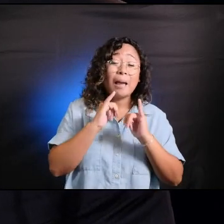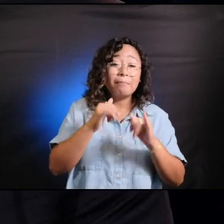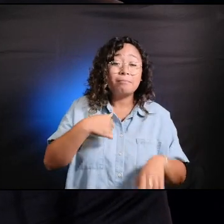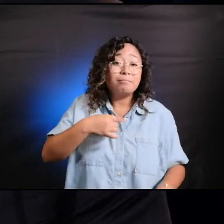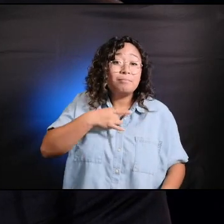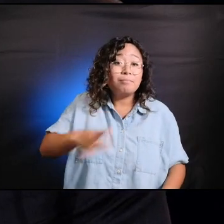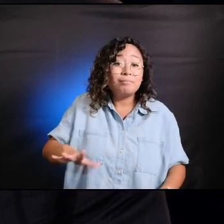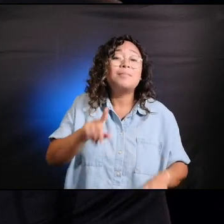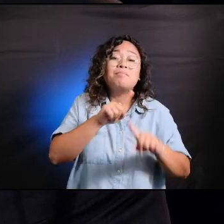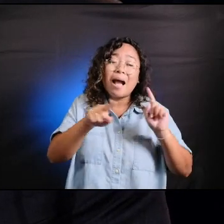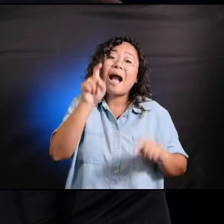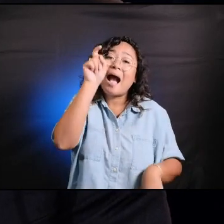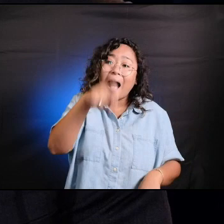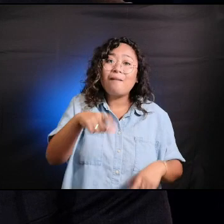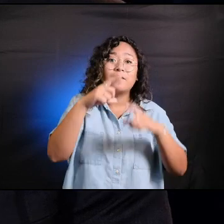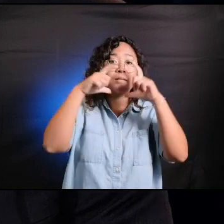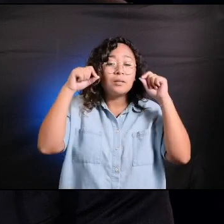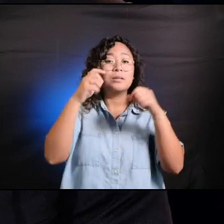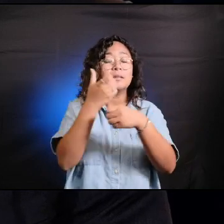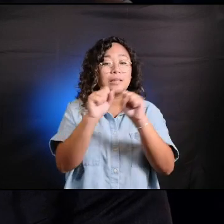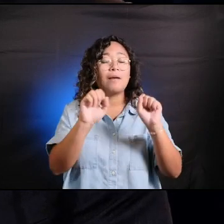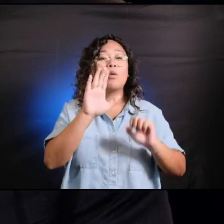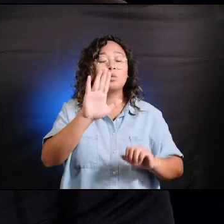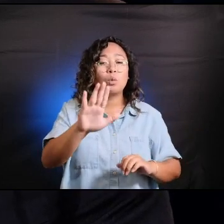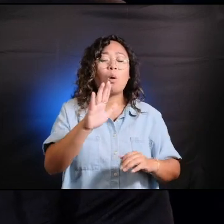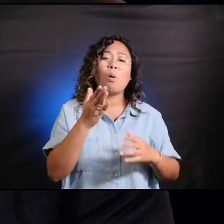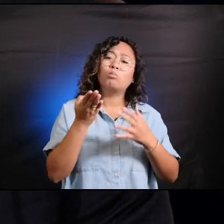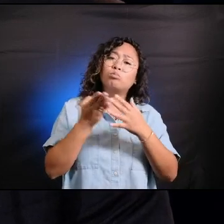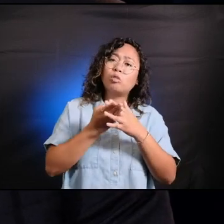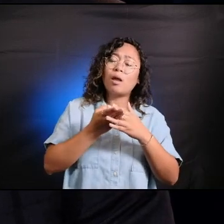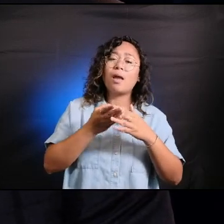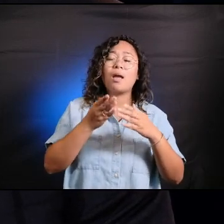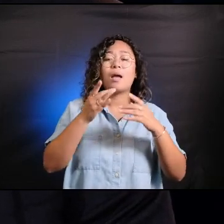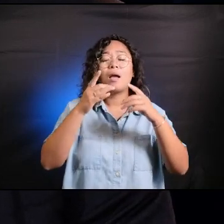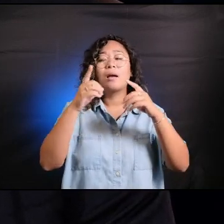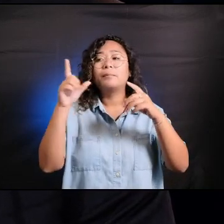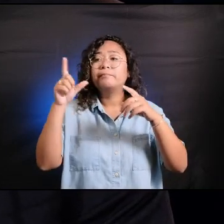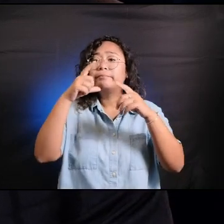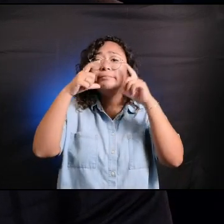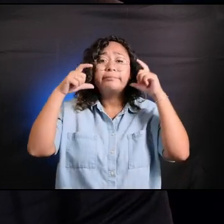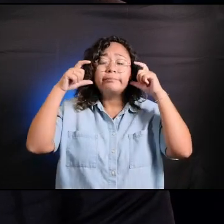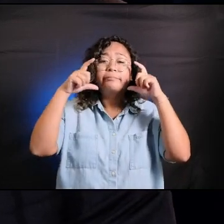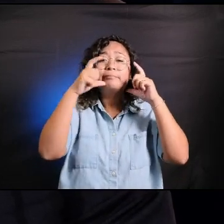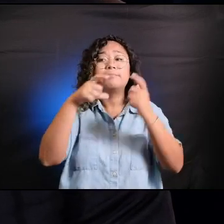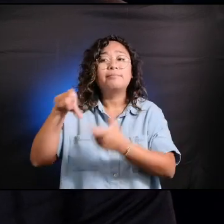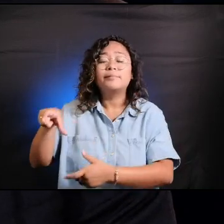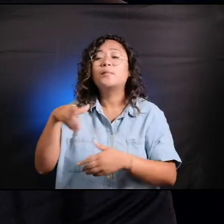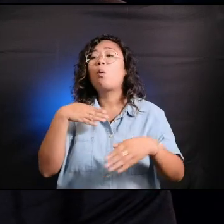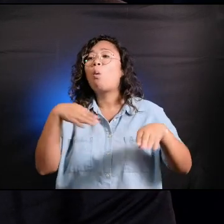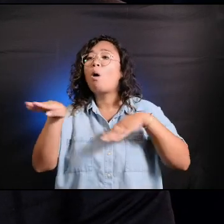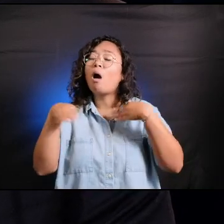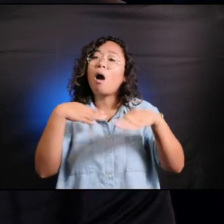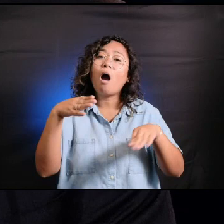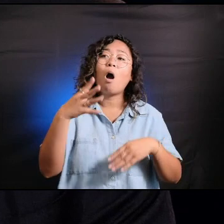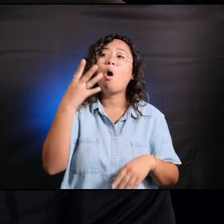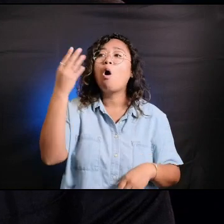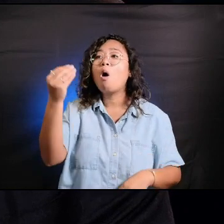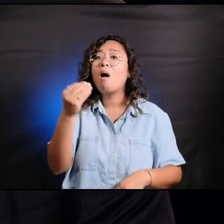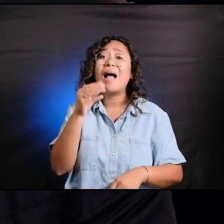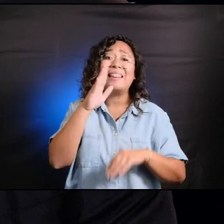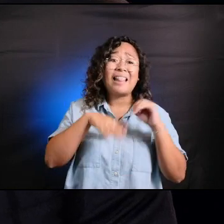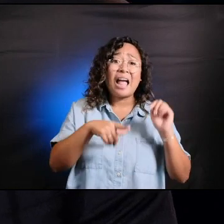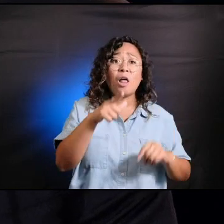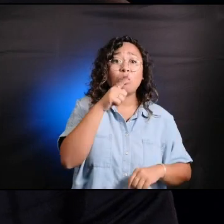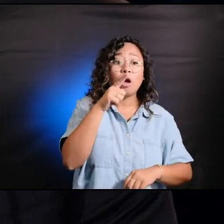do it to keep our community safe. So take a little break, go outside, take off the mask, walk around a little bit, walk for lunch instead of sitting at your